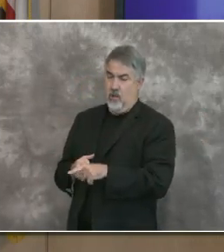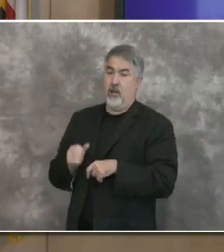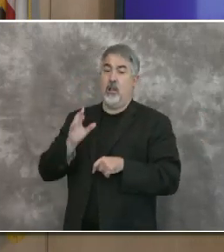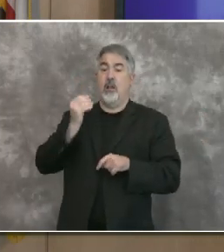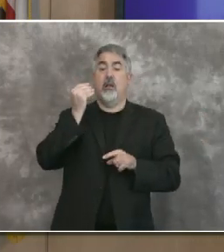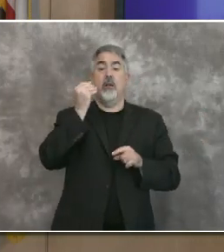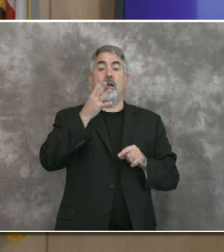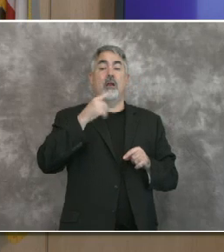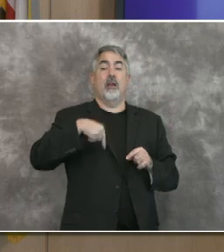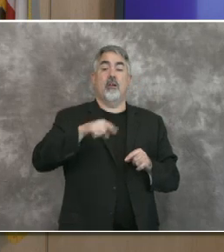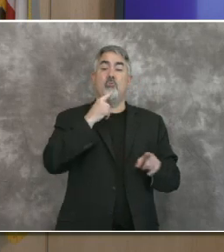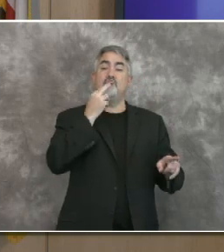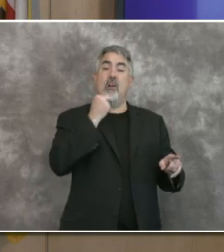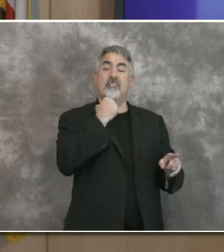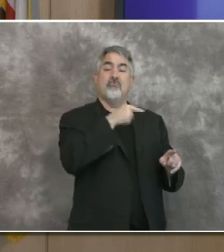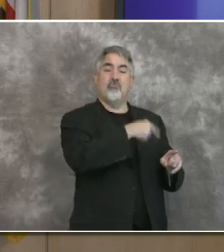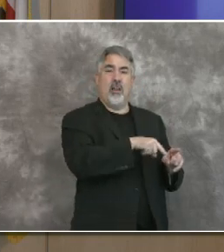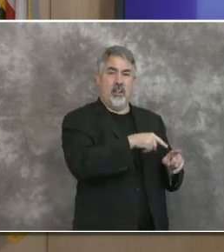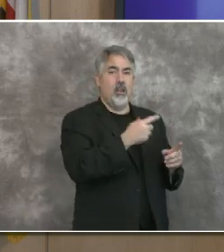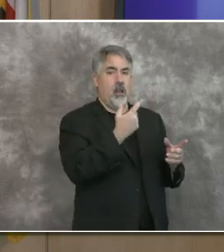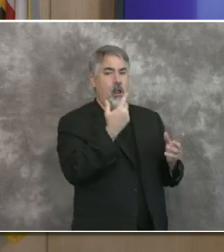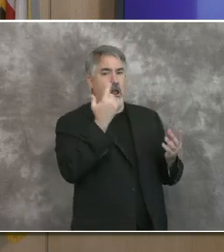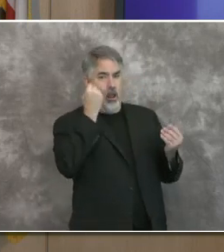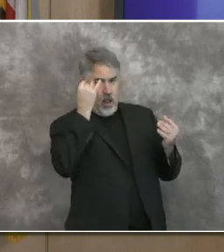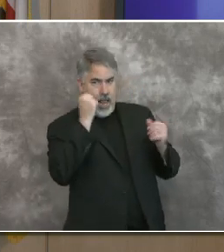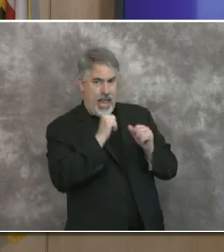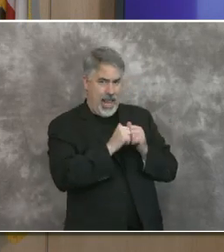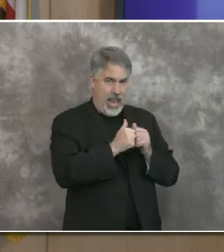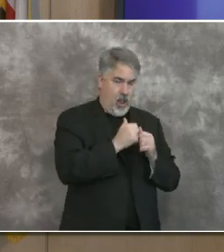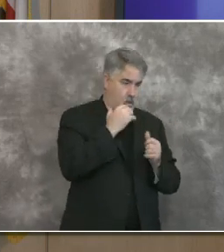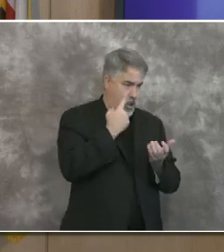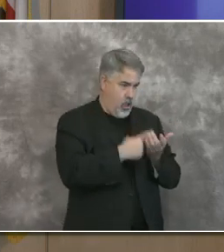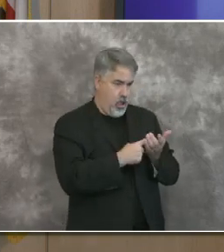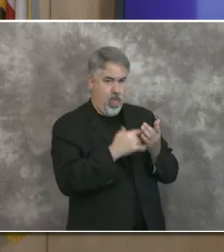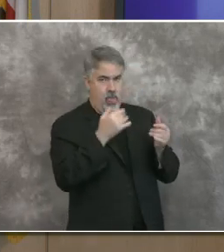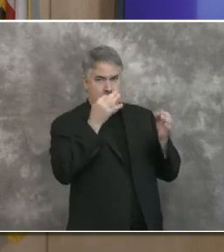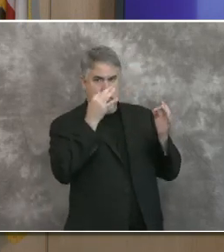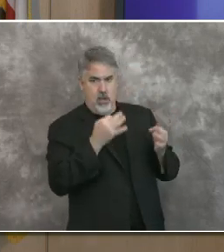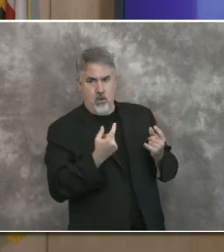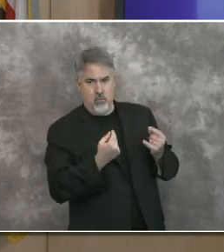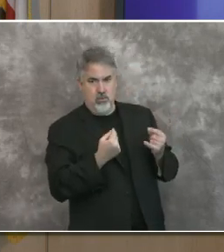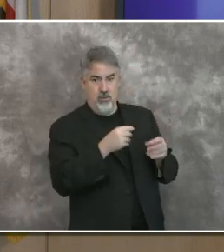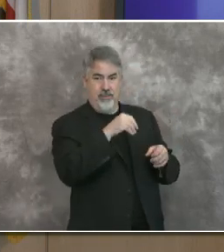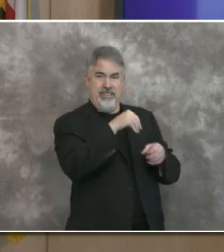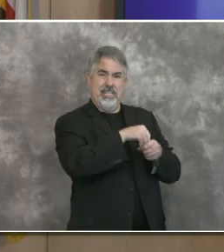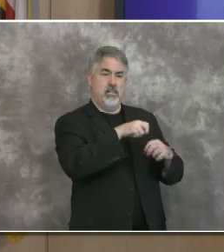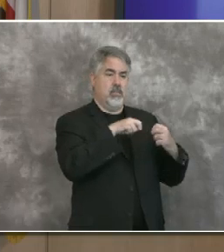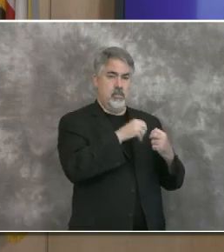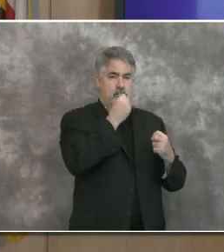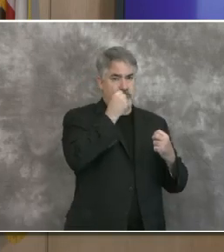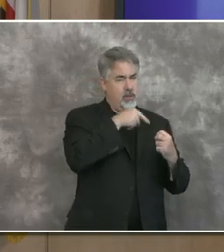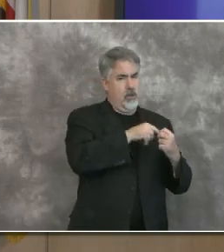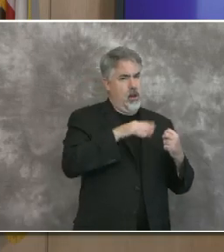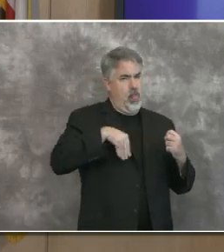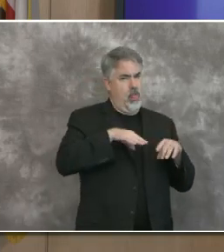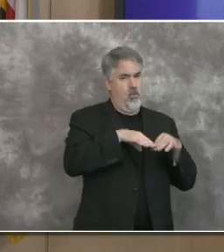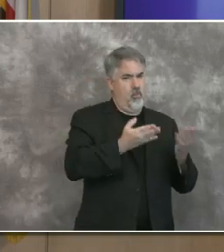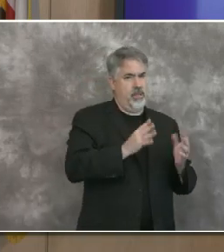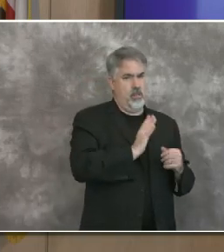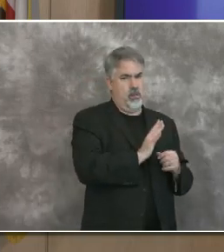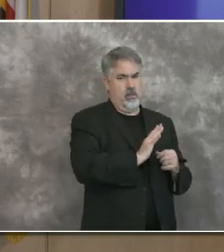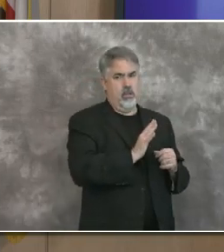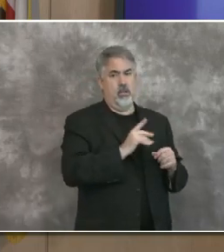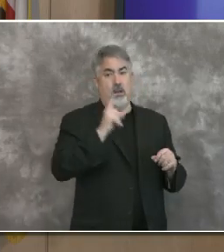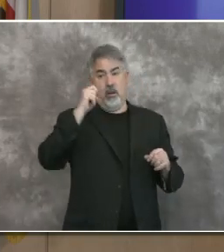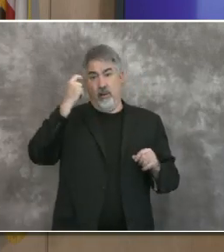operate in-person dining. It is not allowed at this point, and there's no indication from the governor when that will